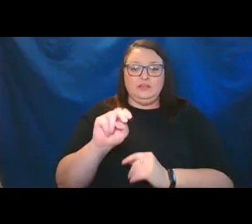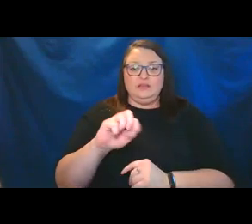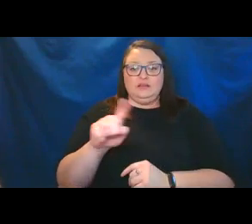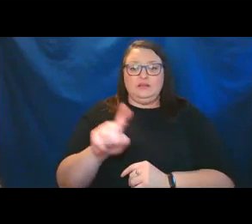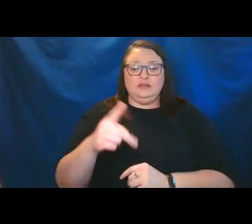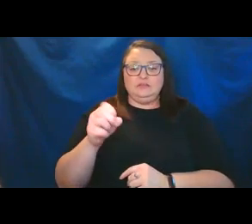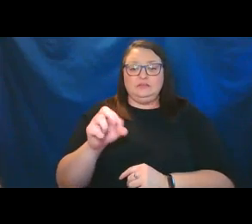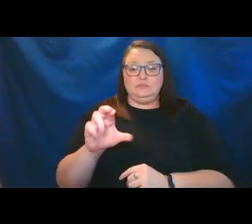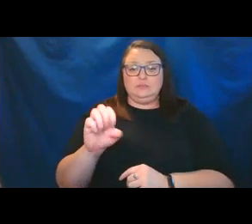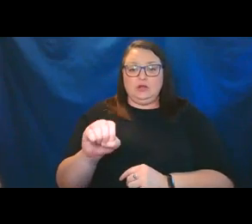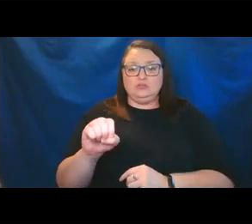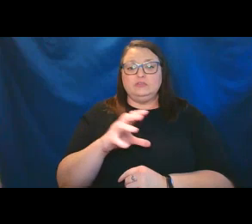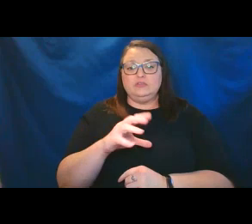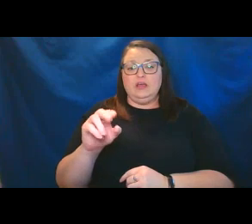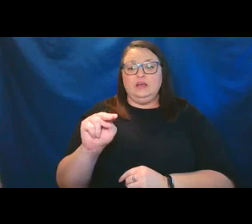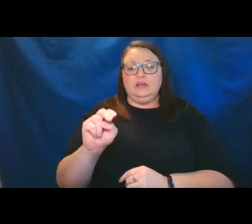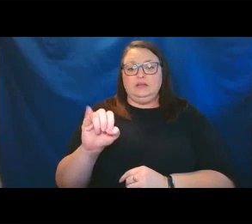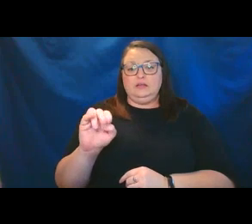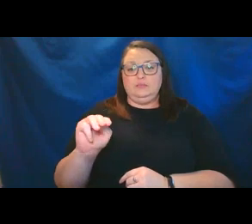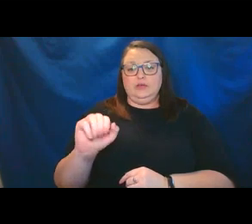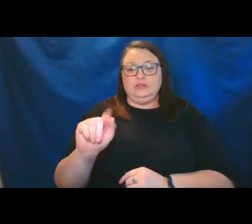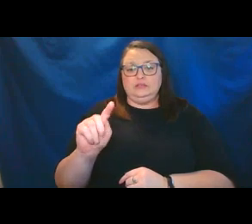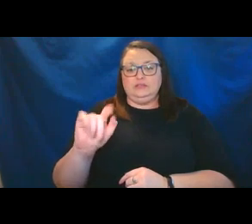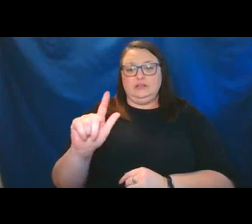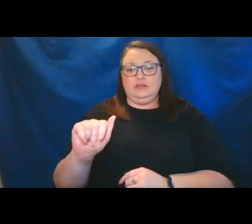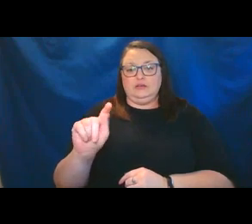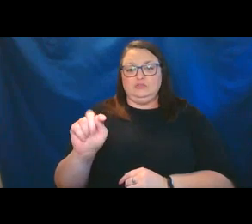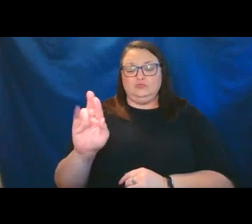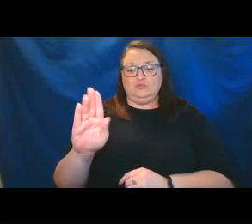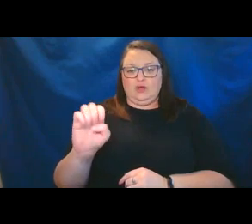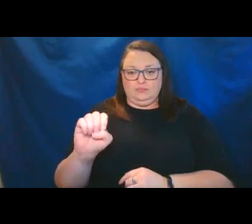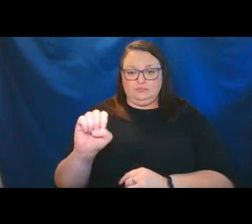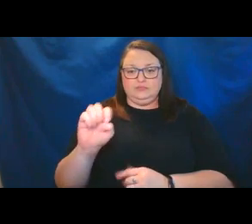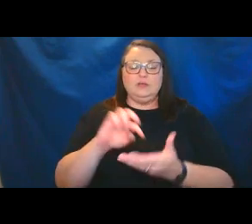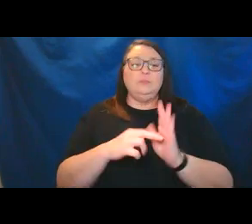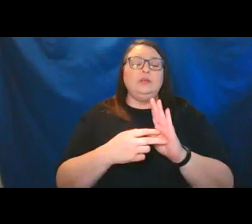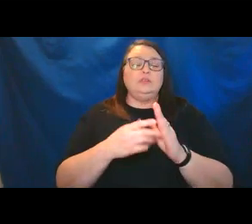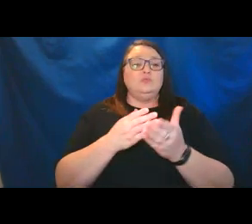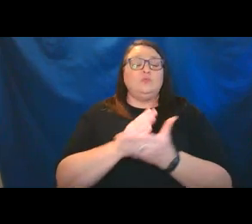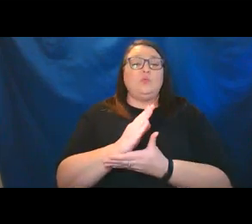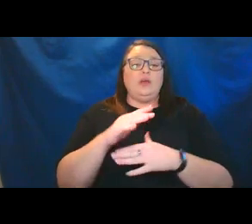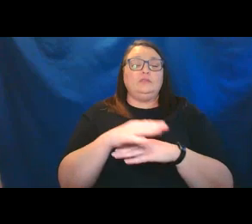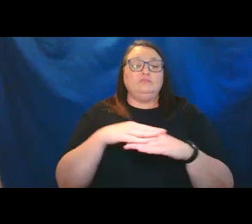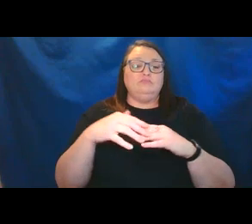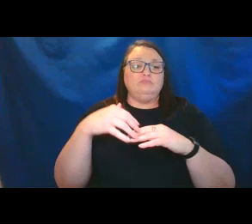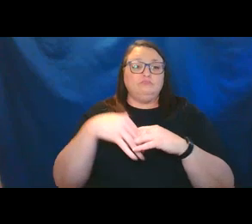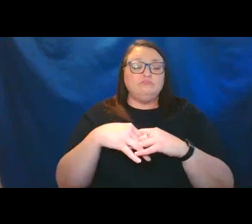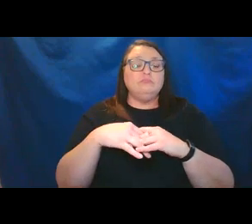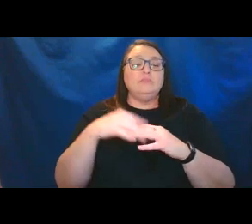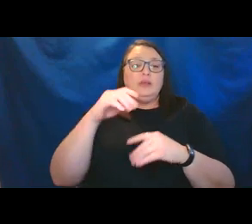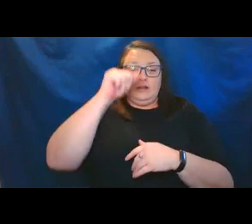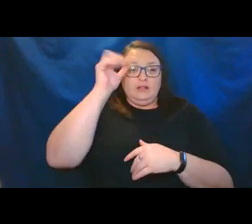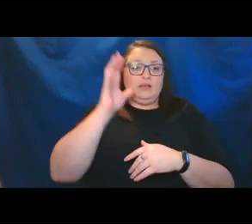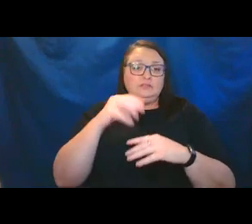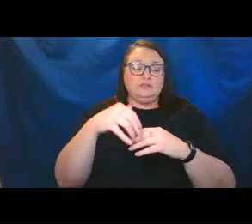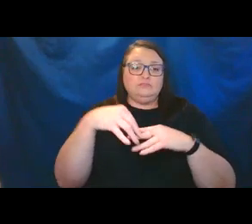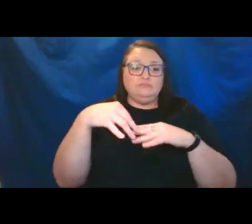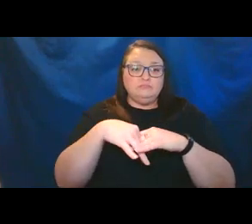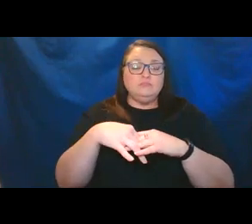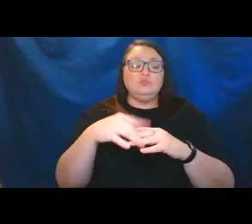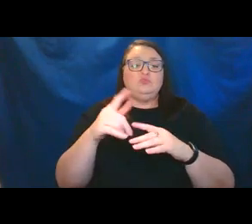tribes. And tribal sovereignty refers to the right of American Indians and Alaska Natives to govern themselves. The U.S.